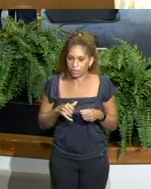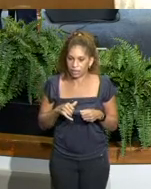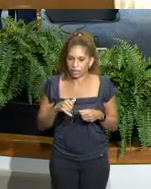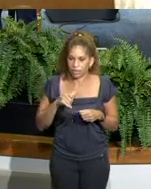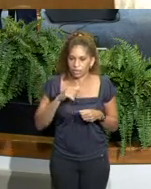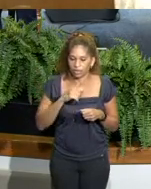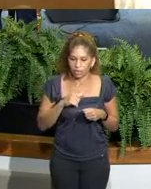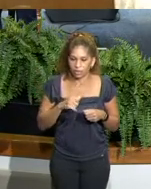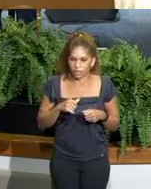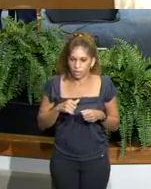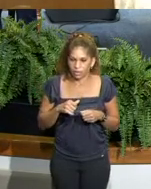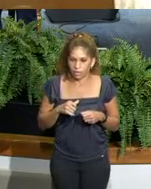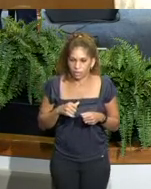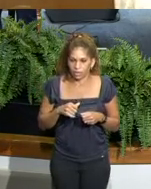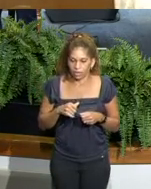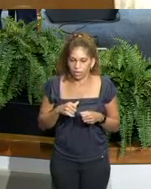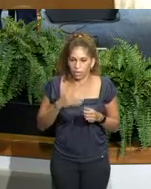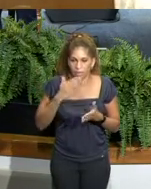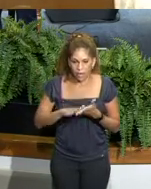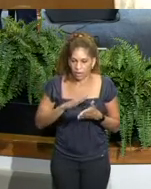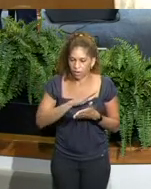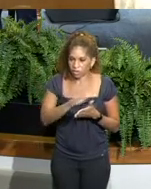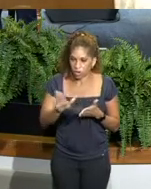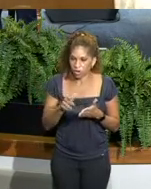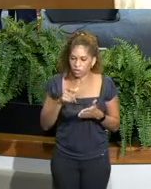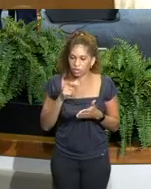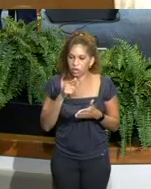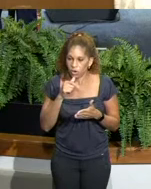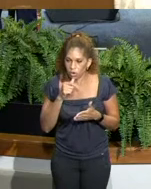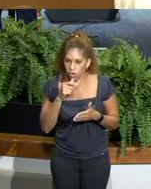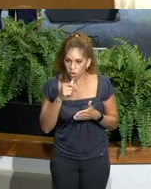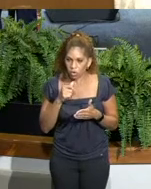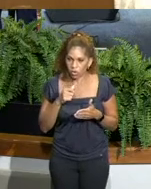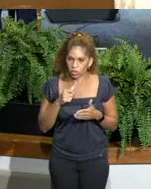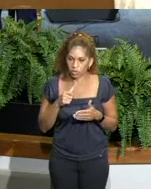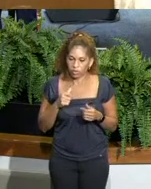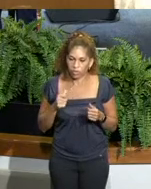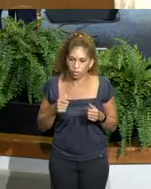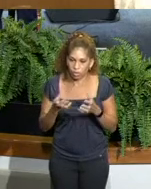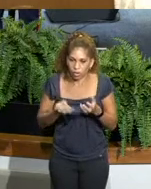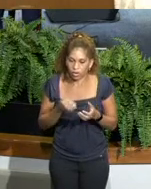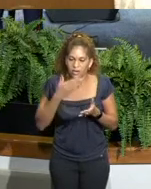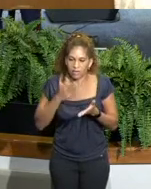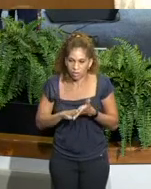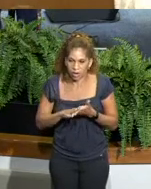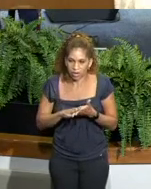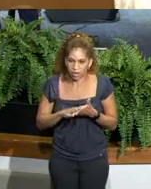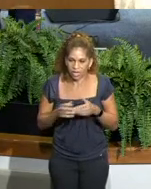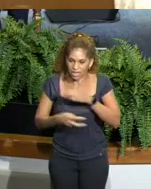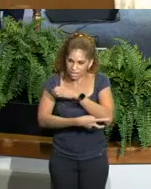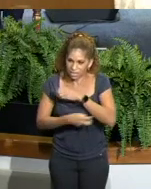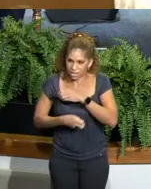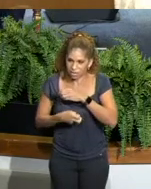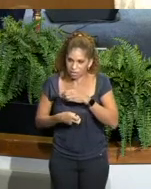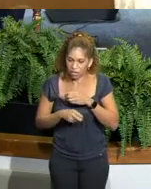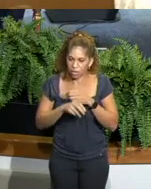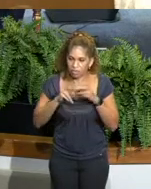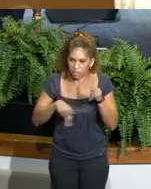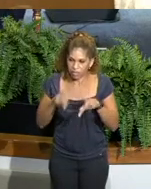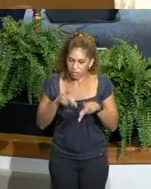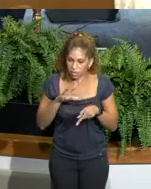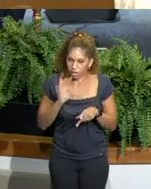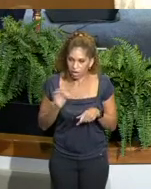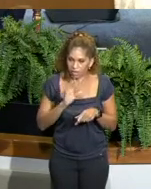who legislate evil and rob the poor of their right and make women and children their